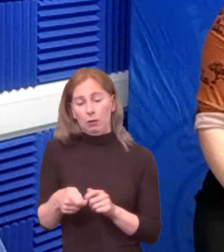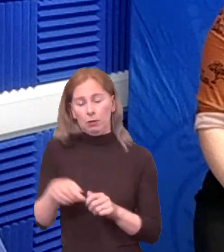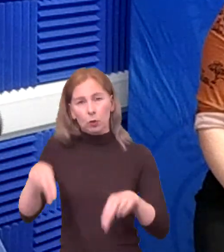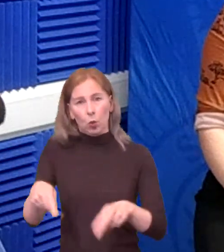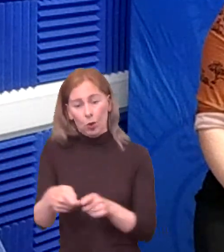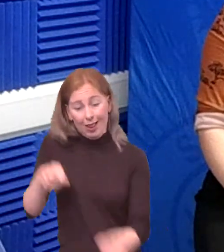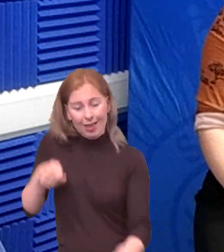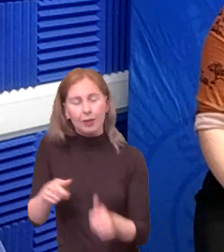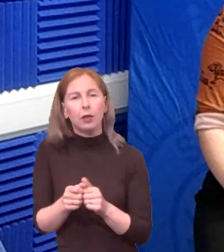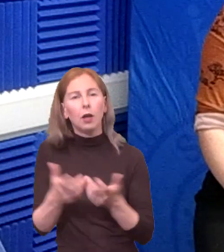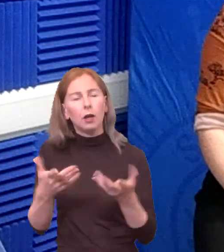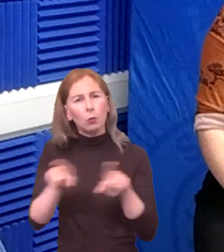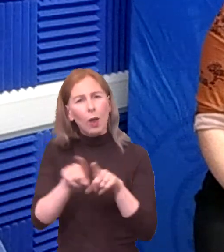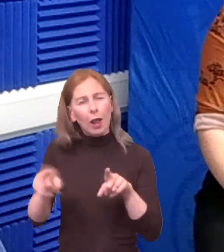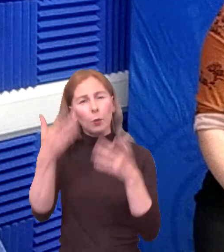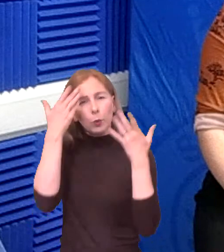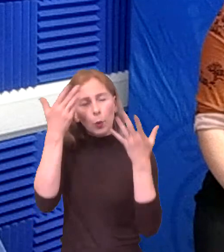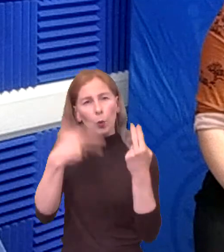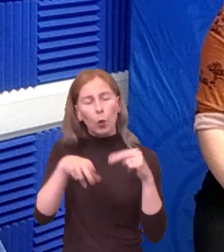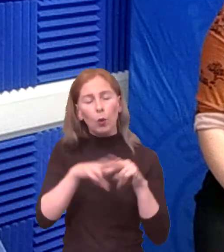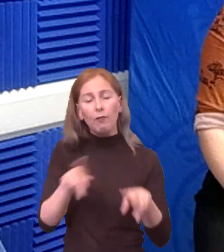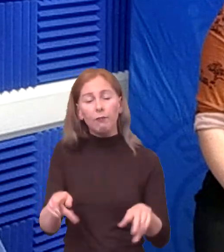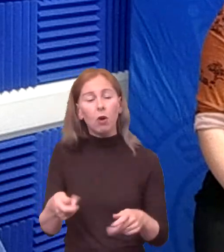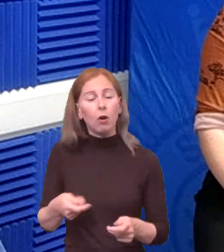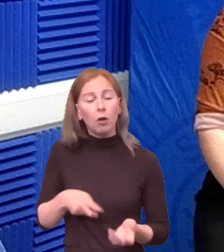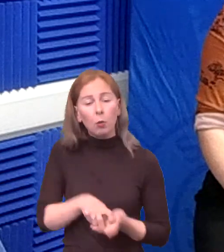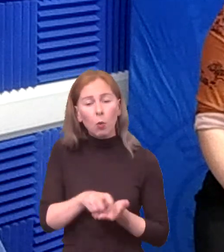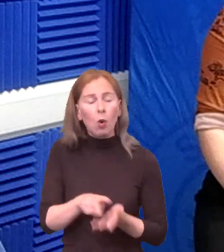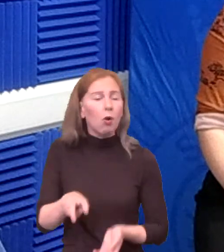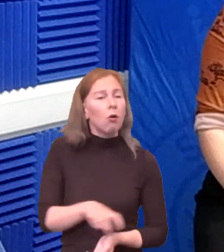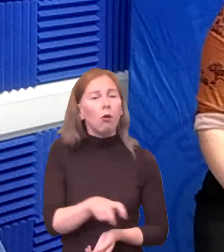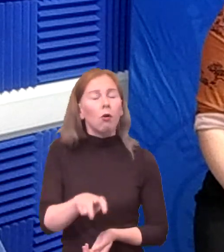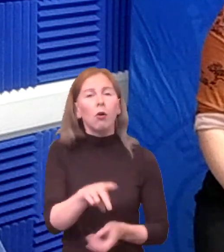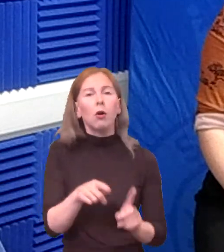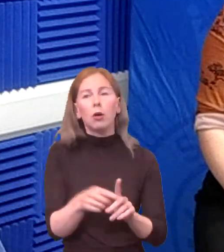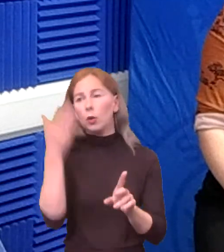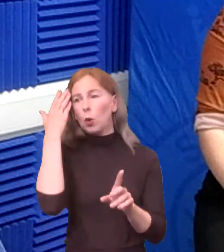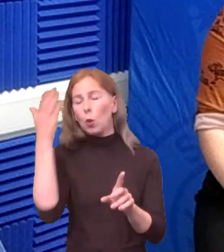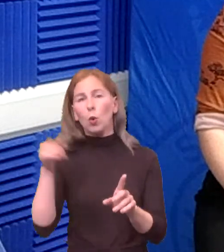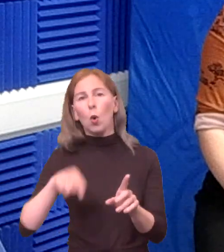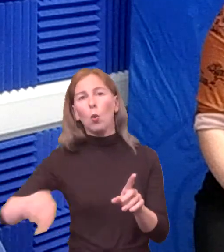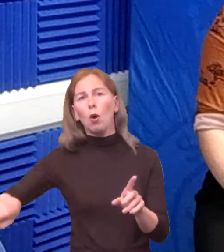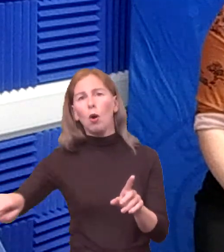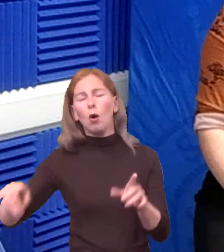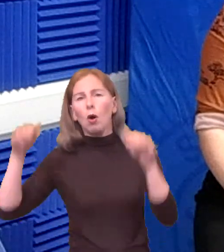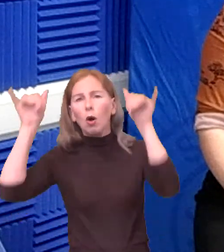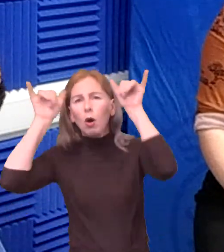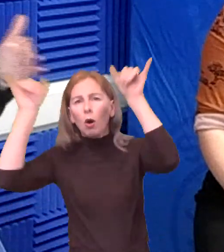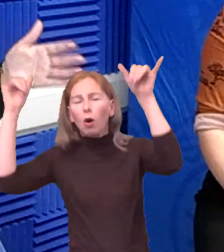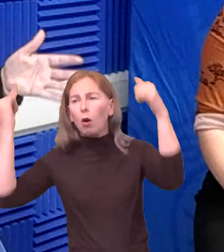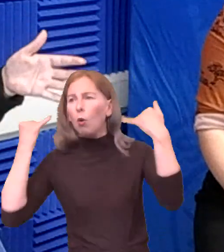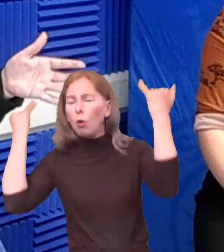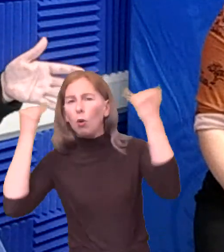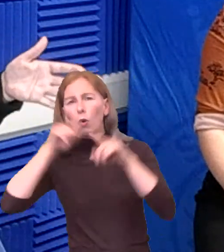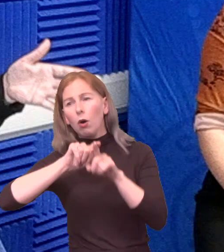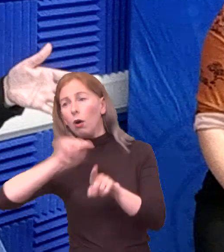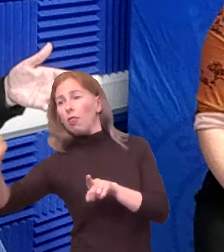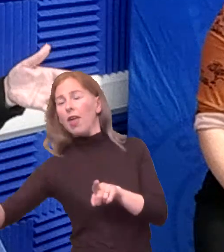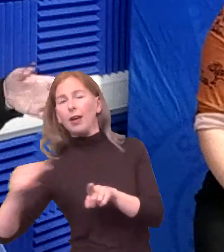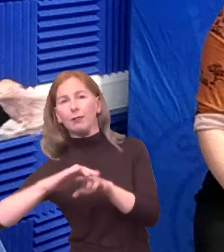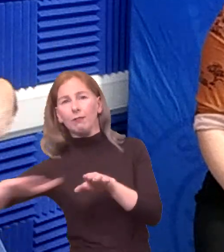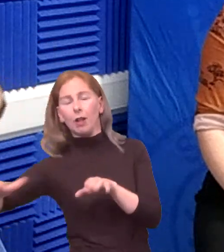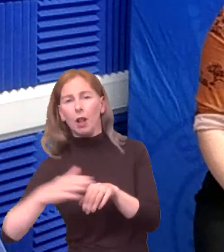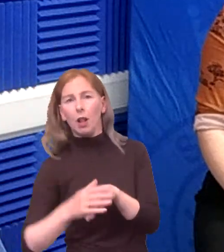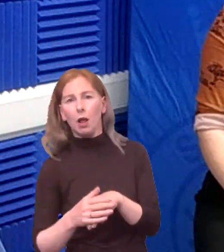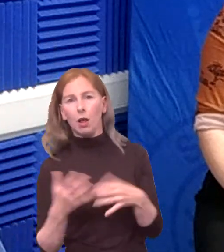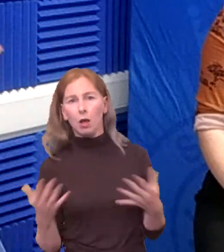where livestock farmers experience cases of livestock worrying when there's no footpath in that field, because dogs can travel quite some